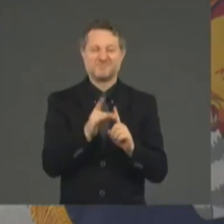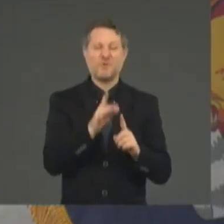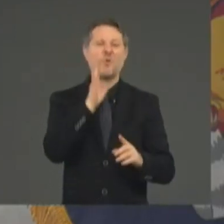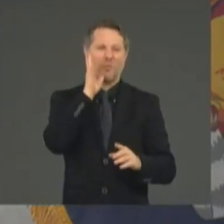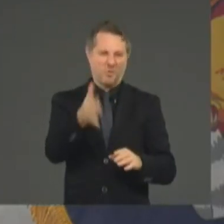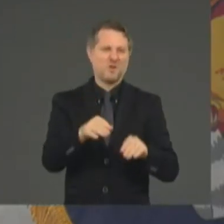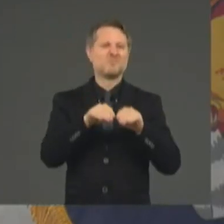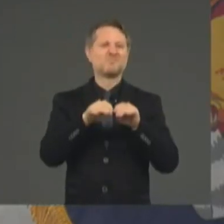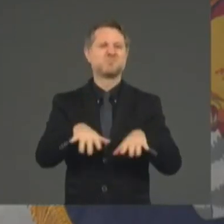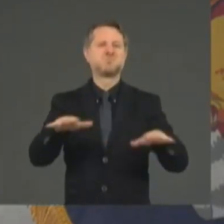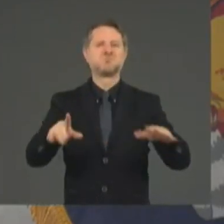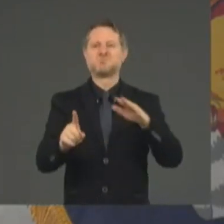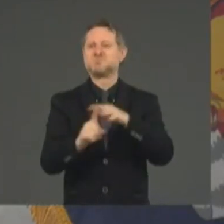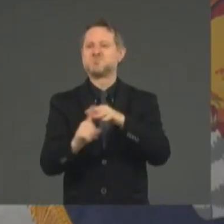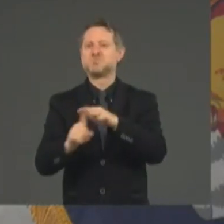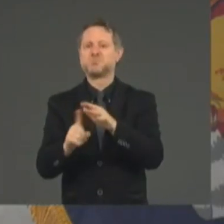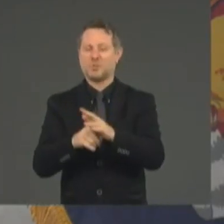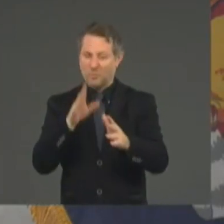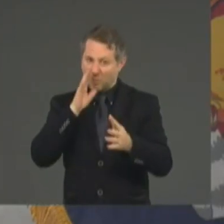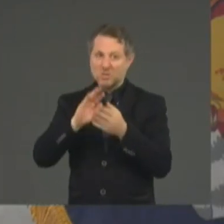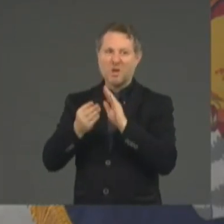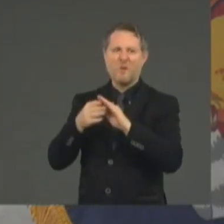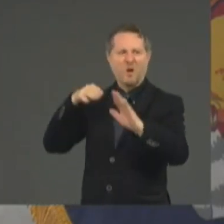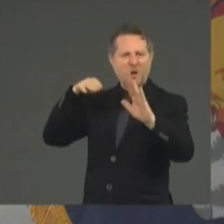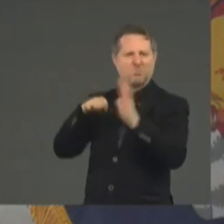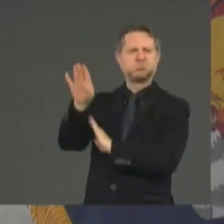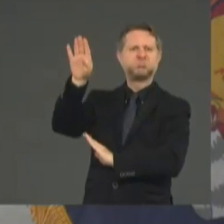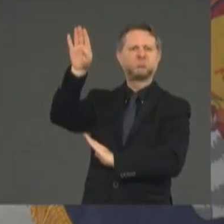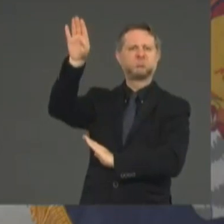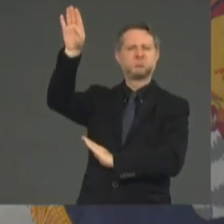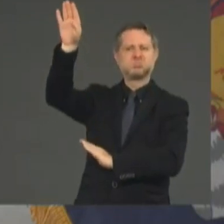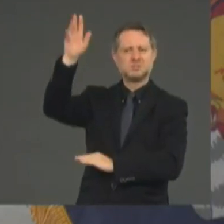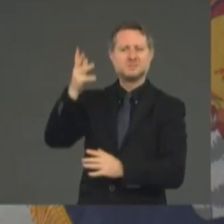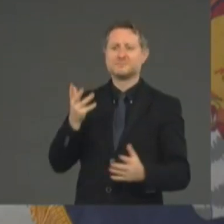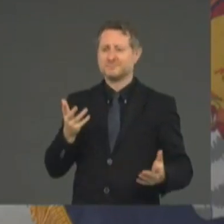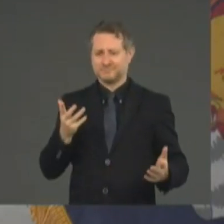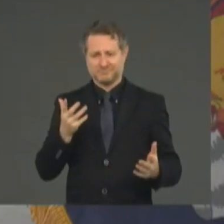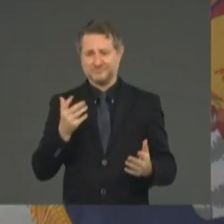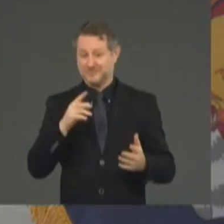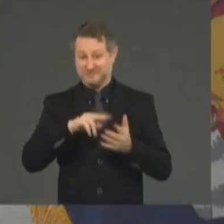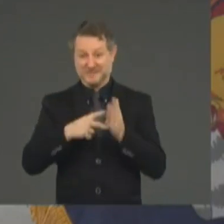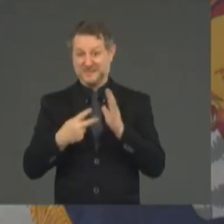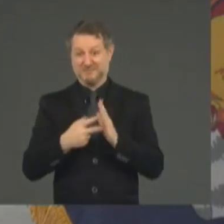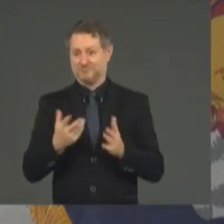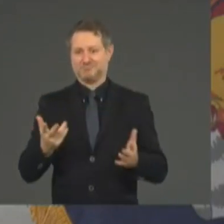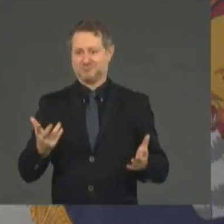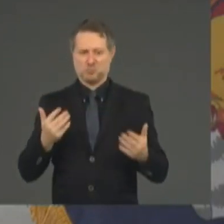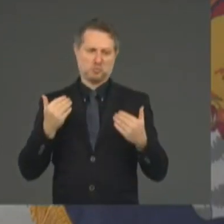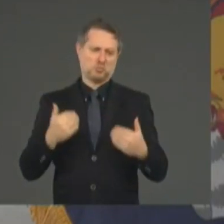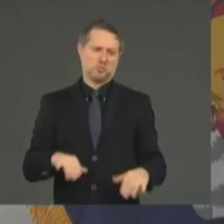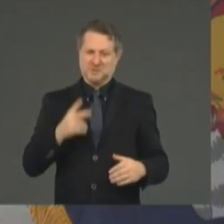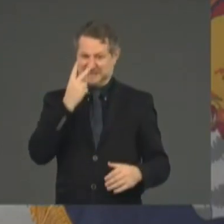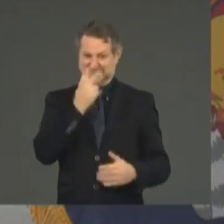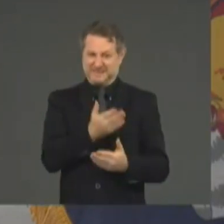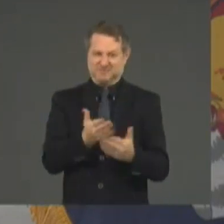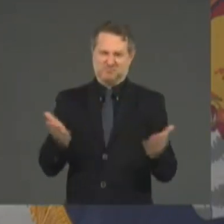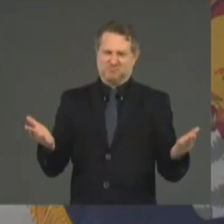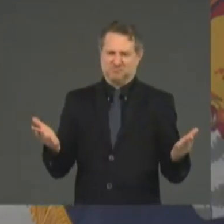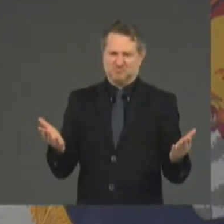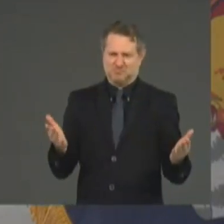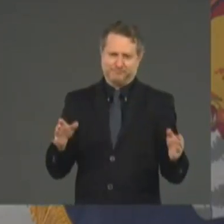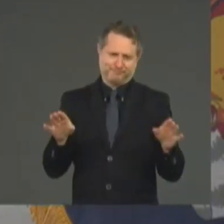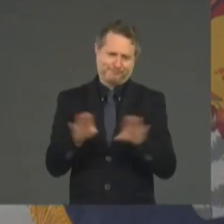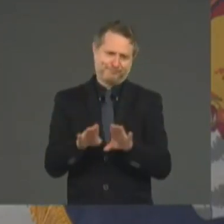infection rate will go up, and then you'll see a necessary reduction in activity, which hurts